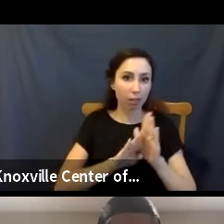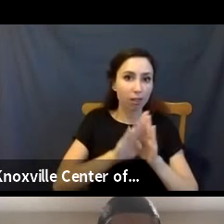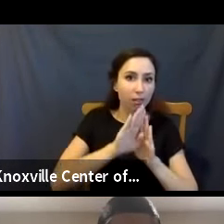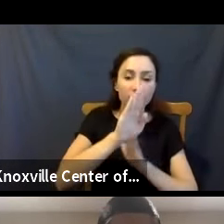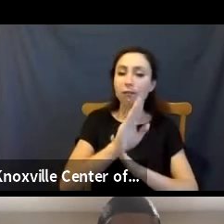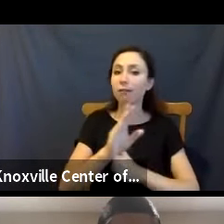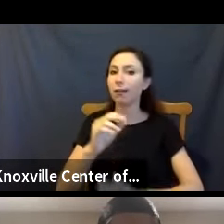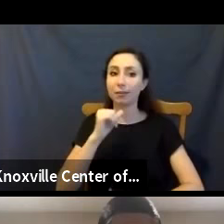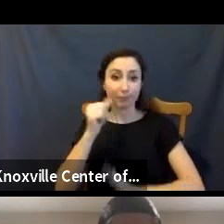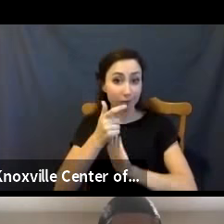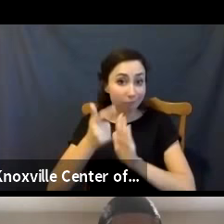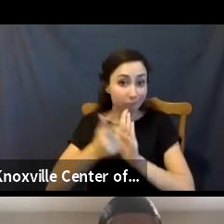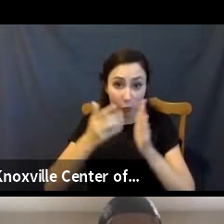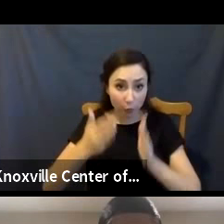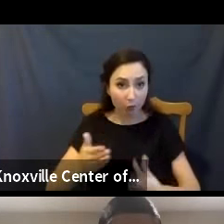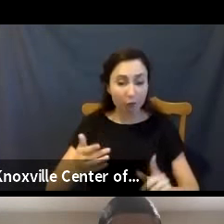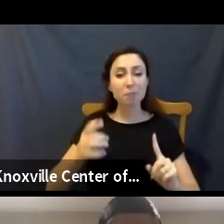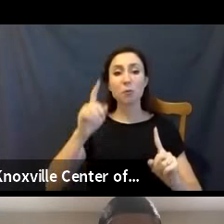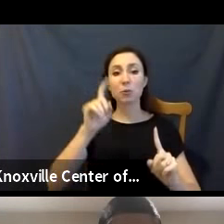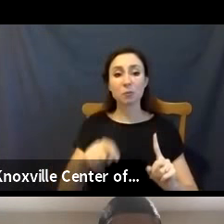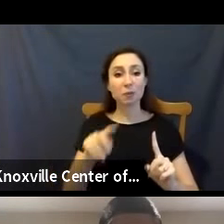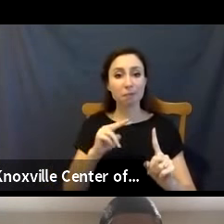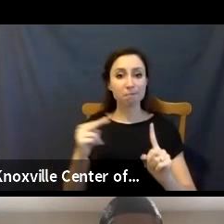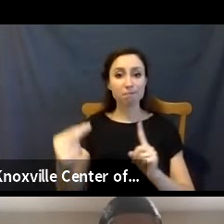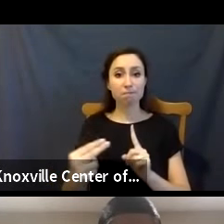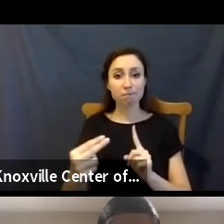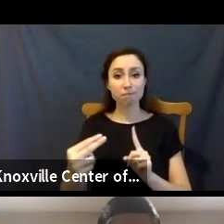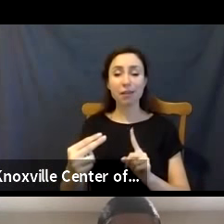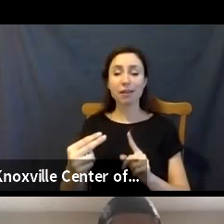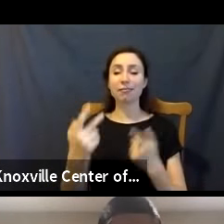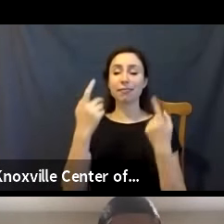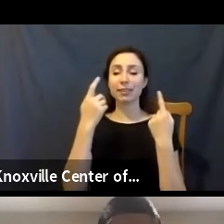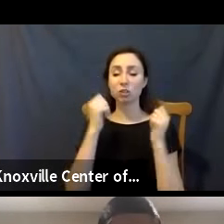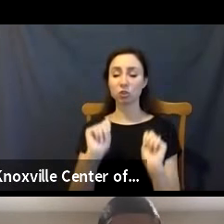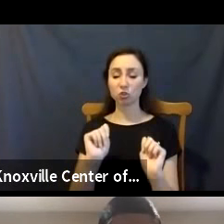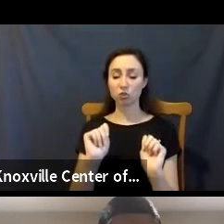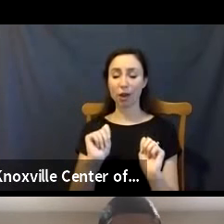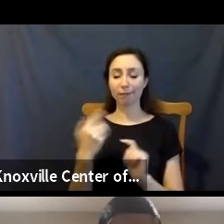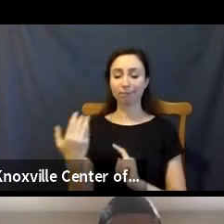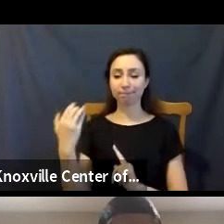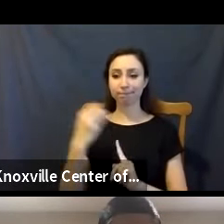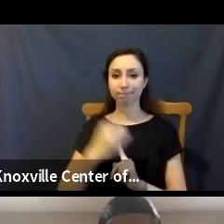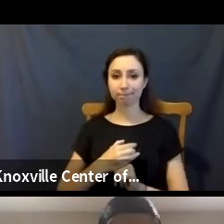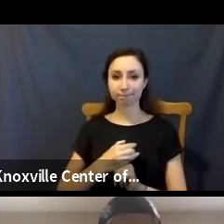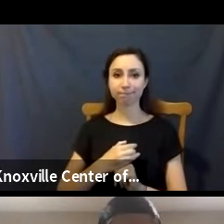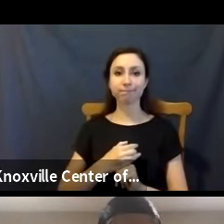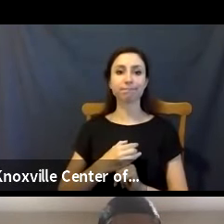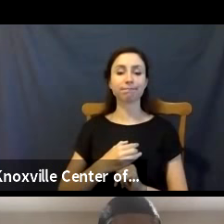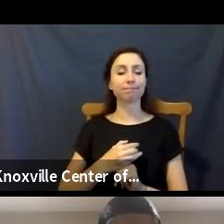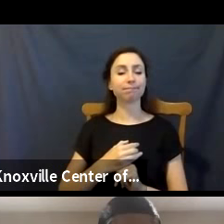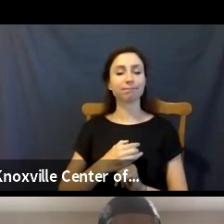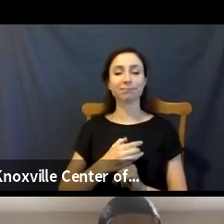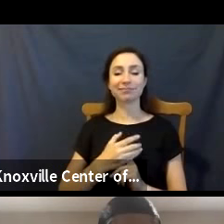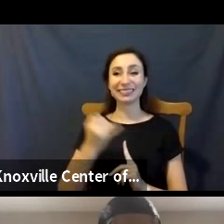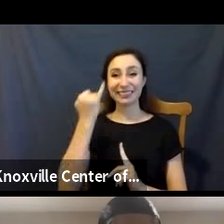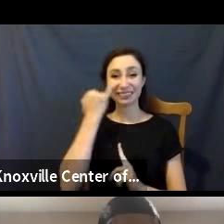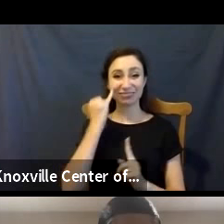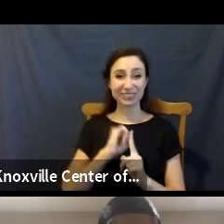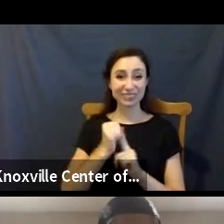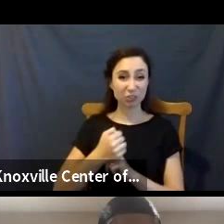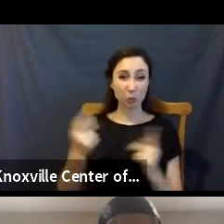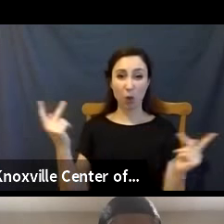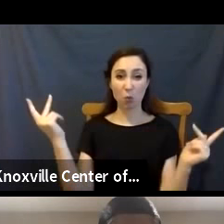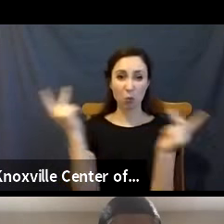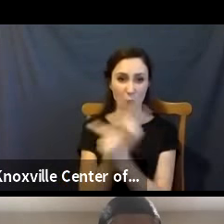But we've got to think about, let's just put ourselves in a position where the situation is significantly worse. Okay, because